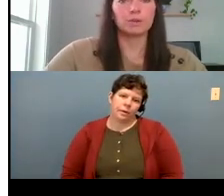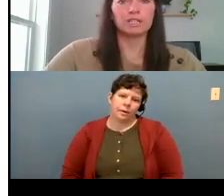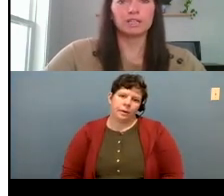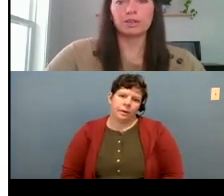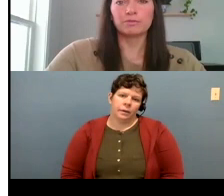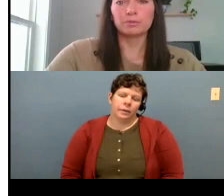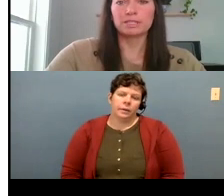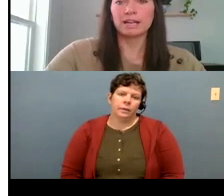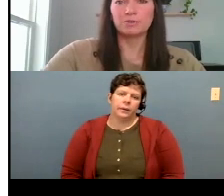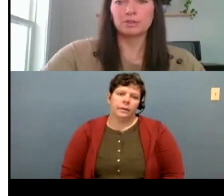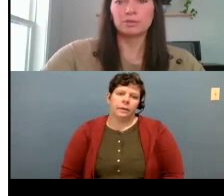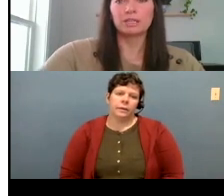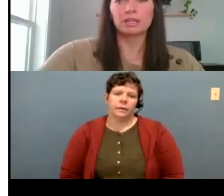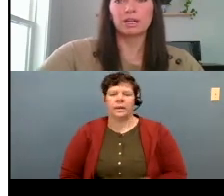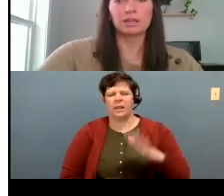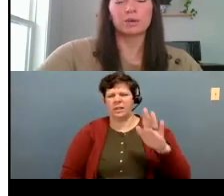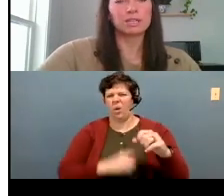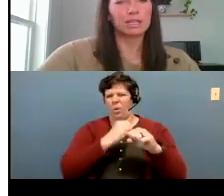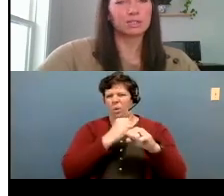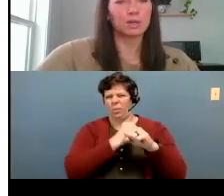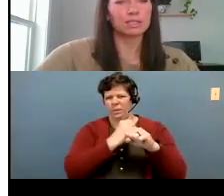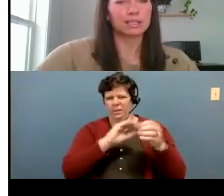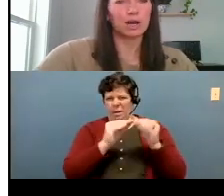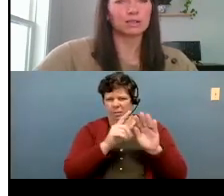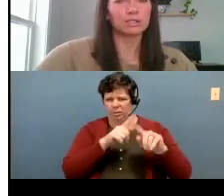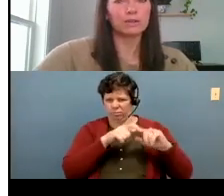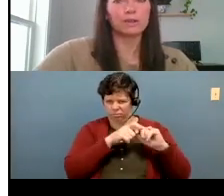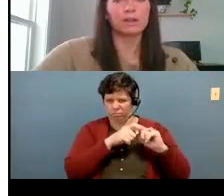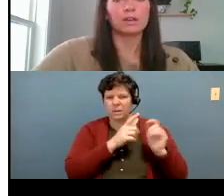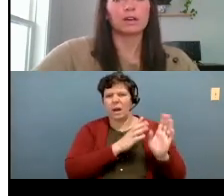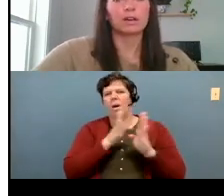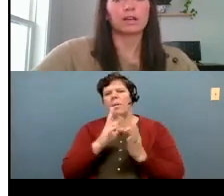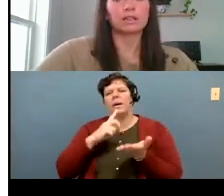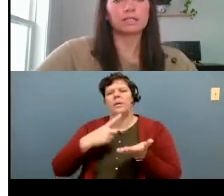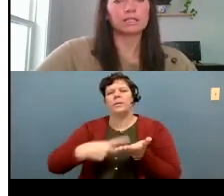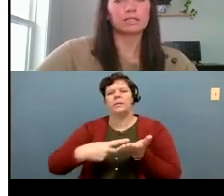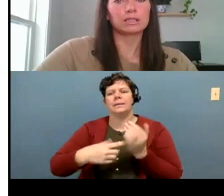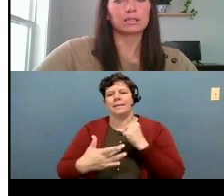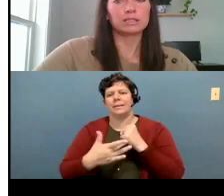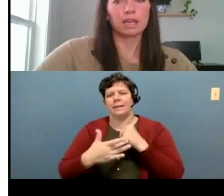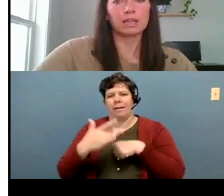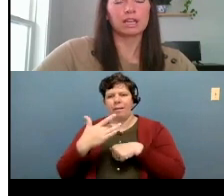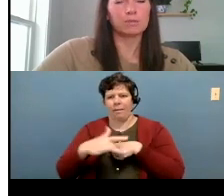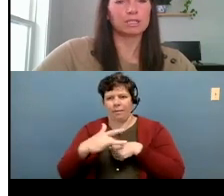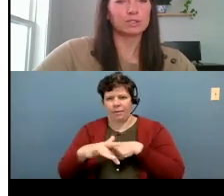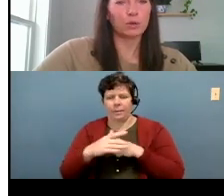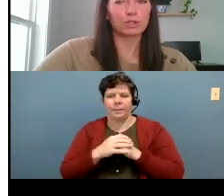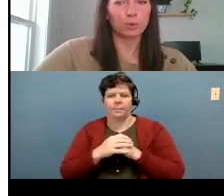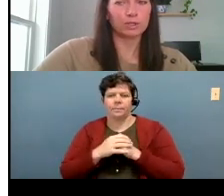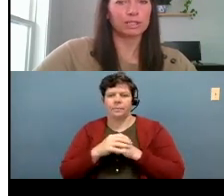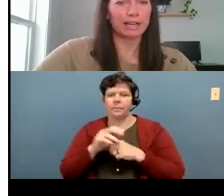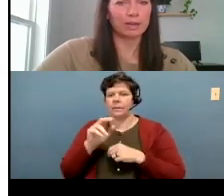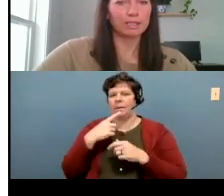So I'm going to take a break from stats for a little bit, and I want to get into our technology. And I like to say that NamUs is so